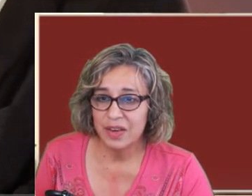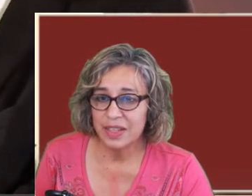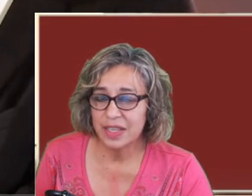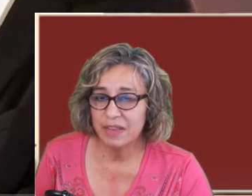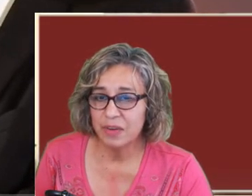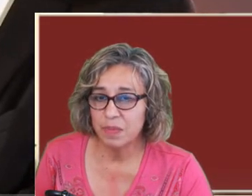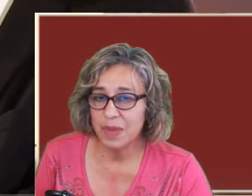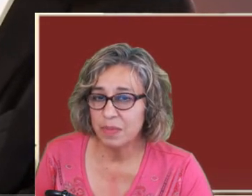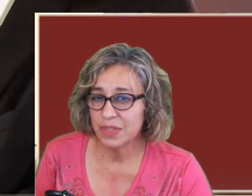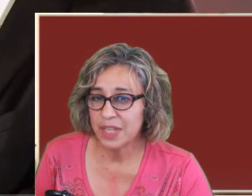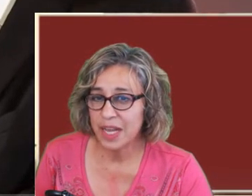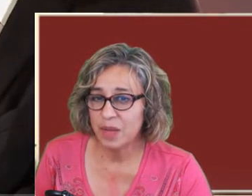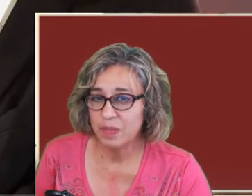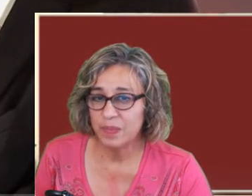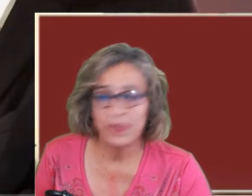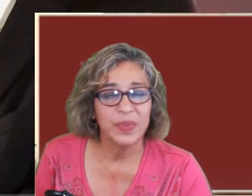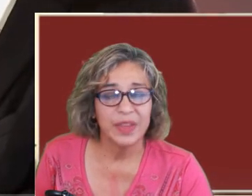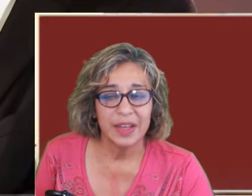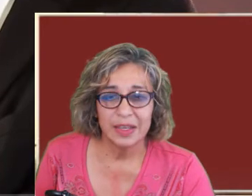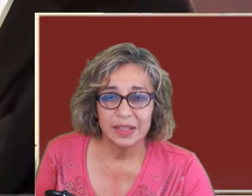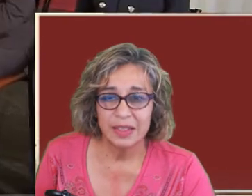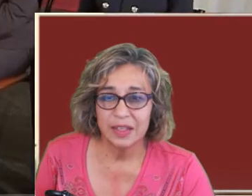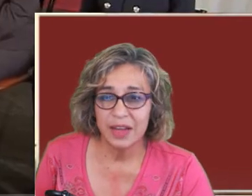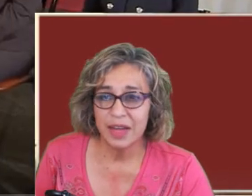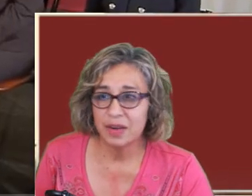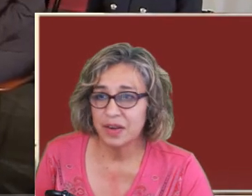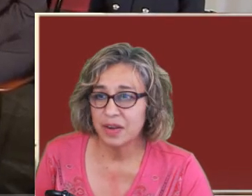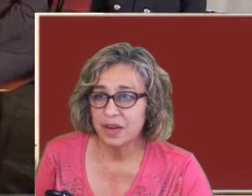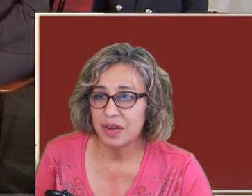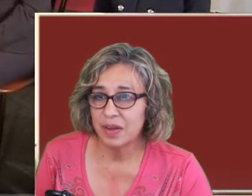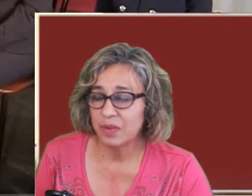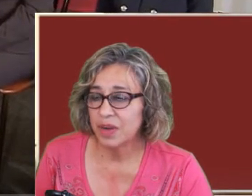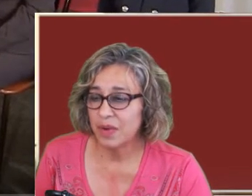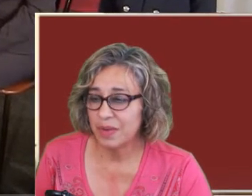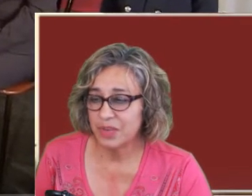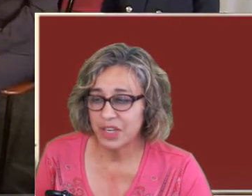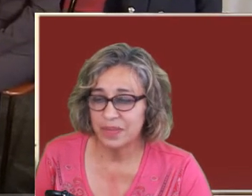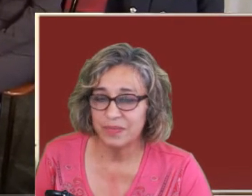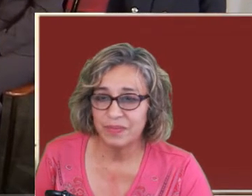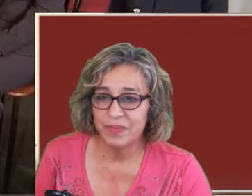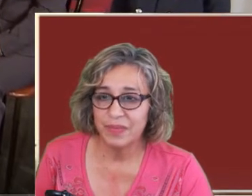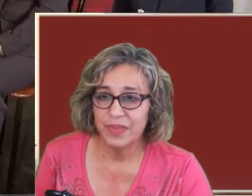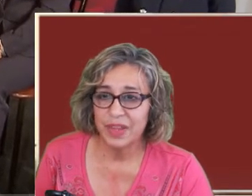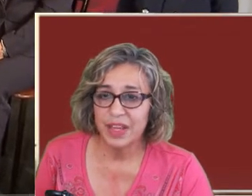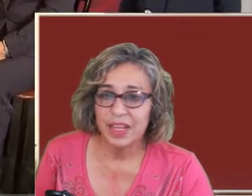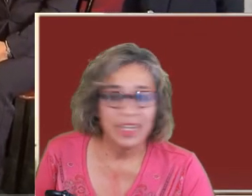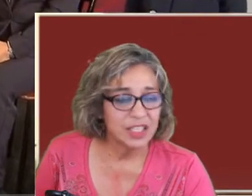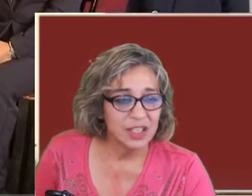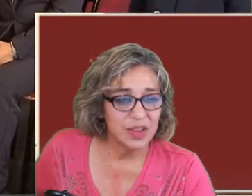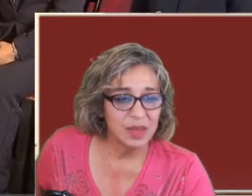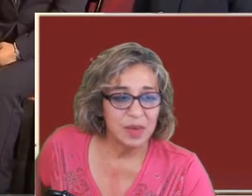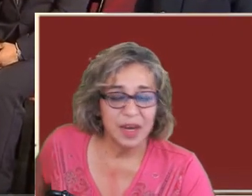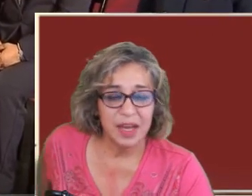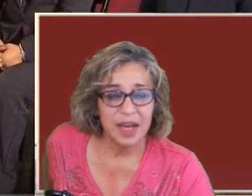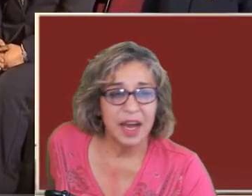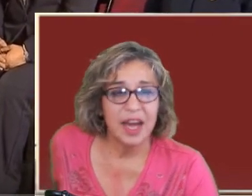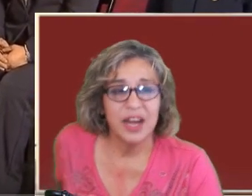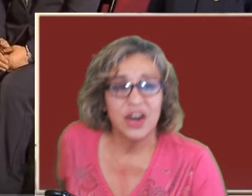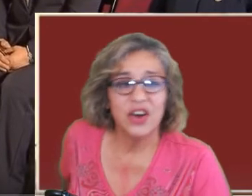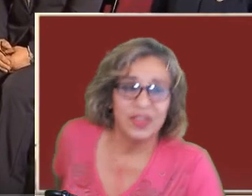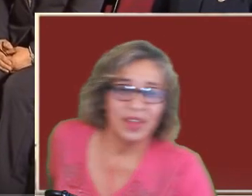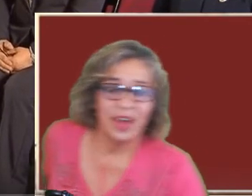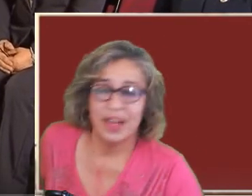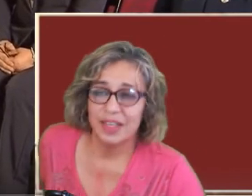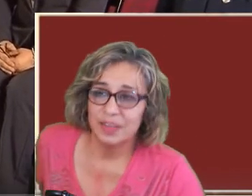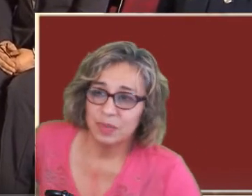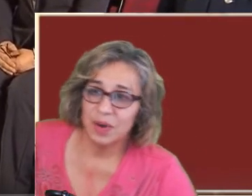they're asking for people to help to end corruption. So they want to